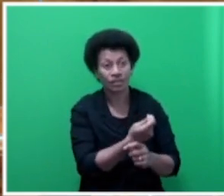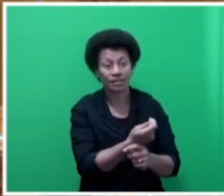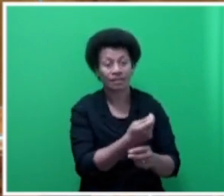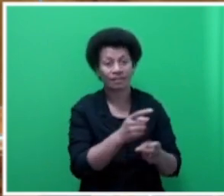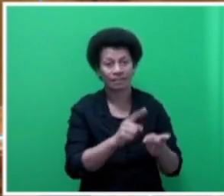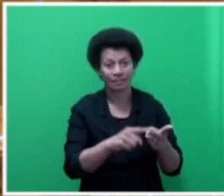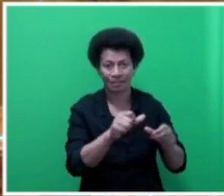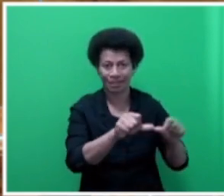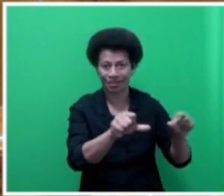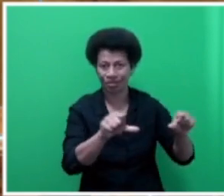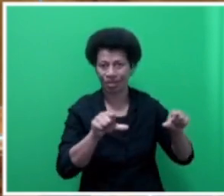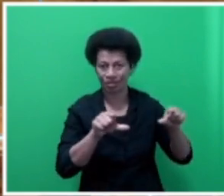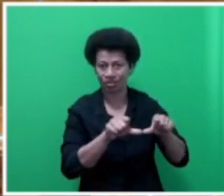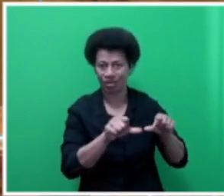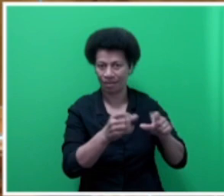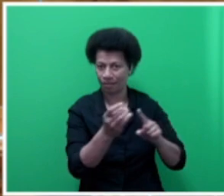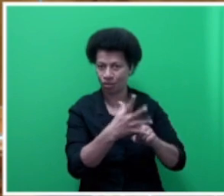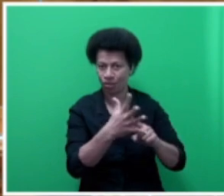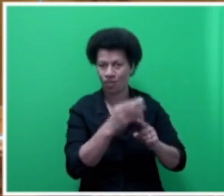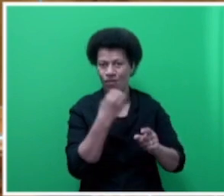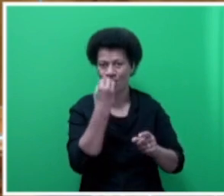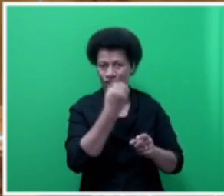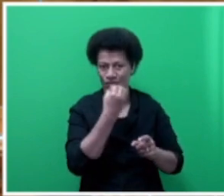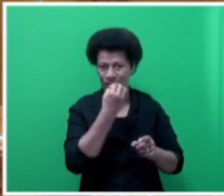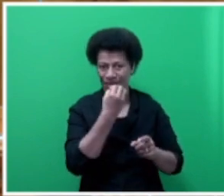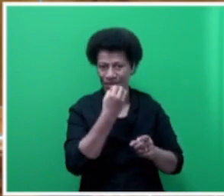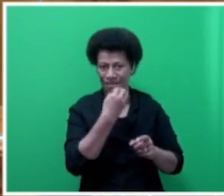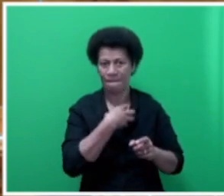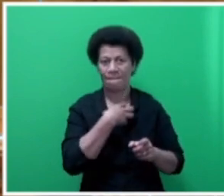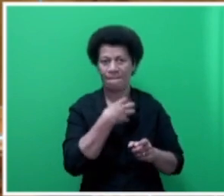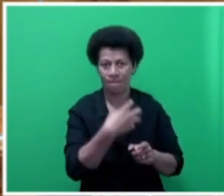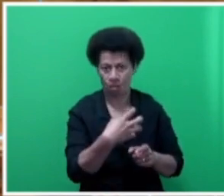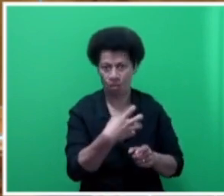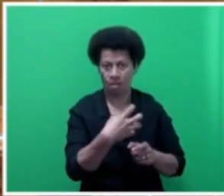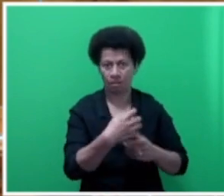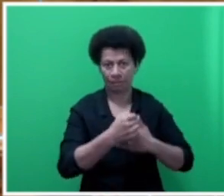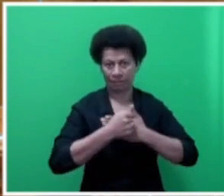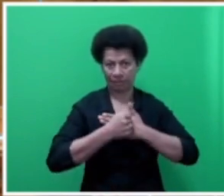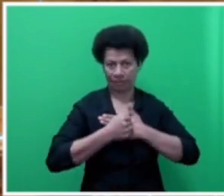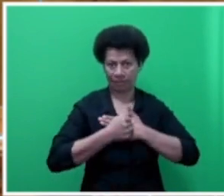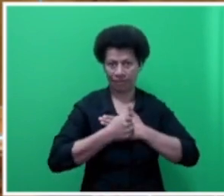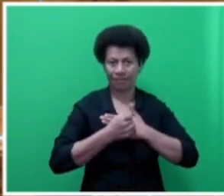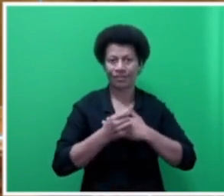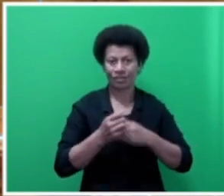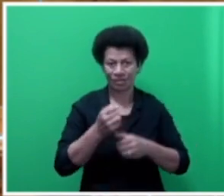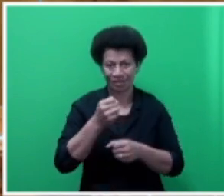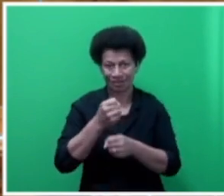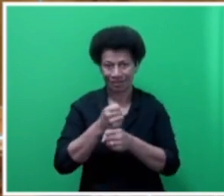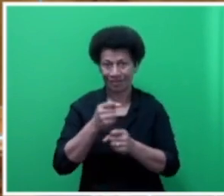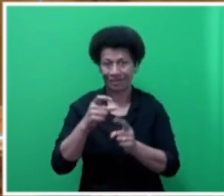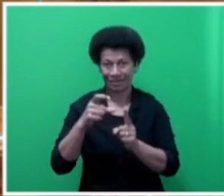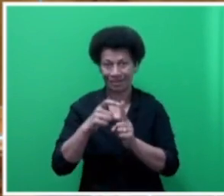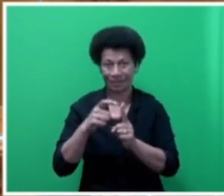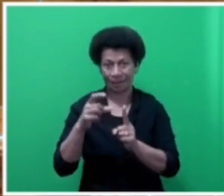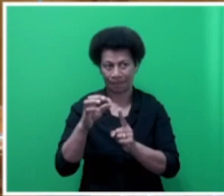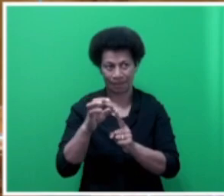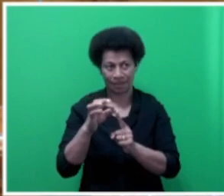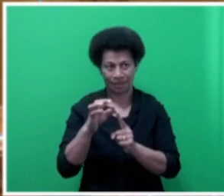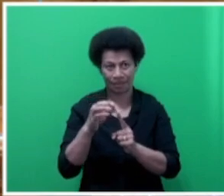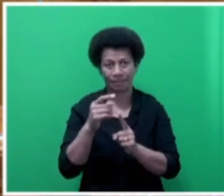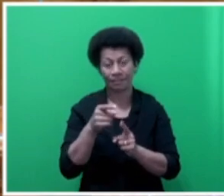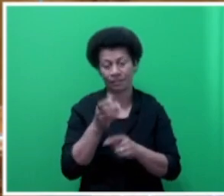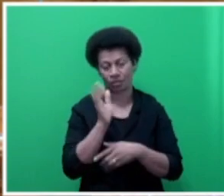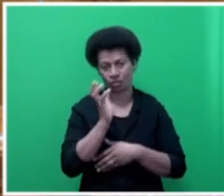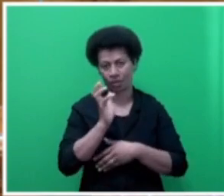security, and its contribution to GDP. I'm sorry, Honourable Minister, it's